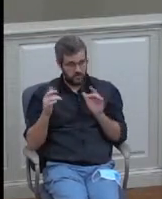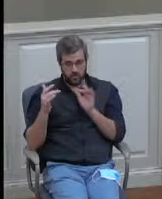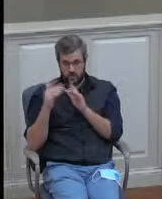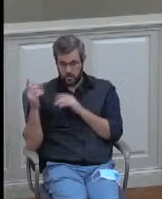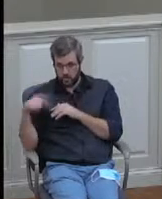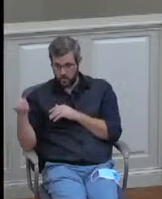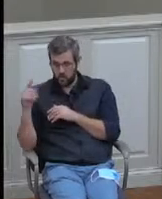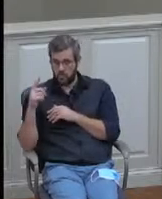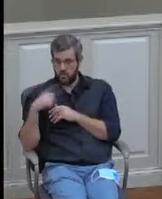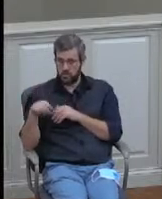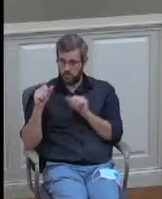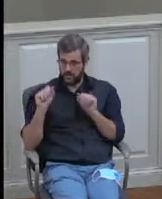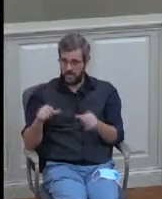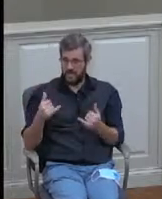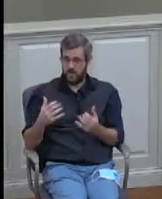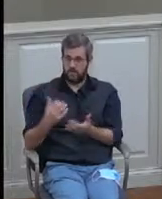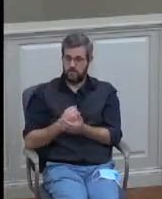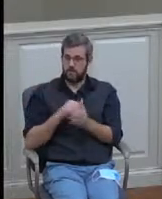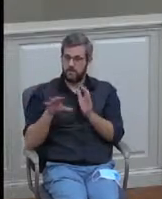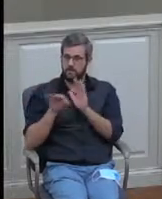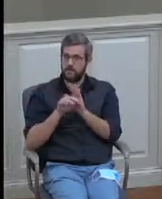welcome to pick a day now.